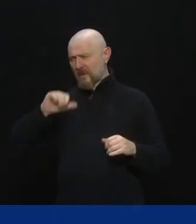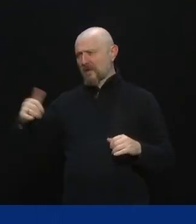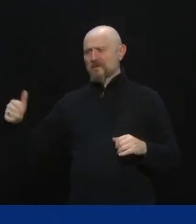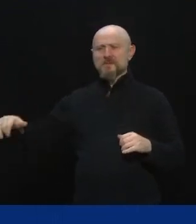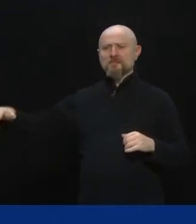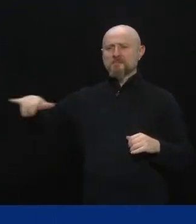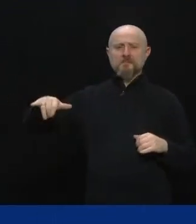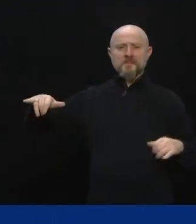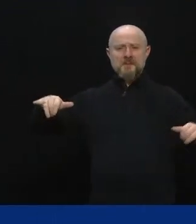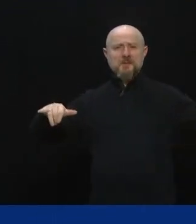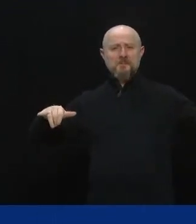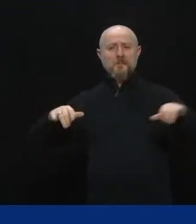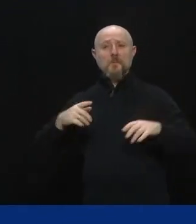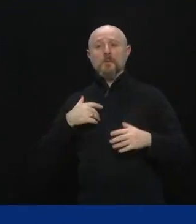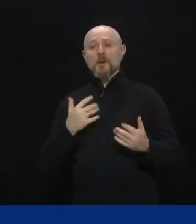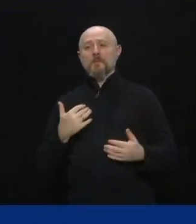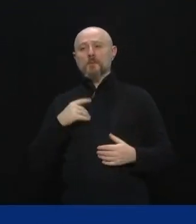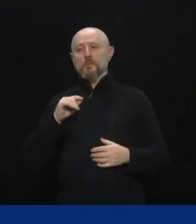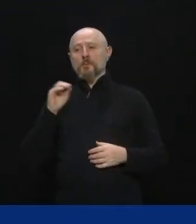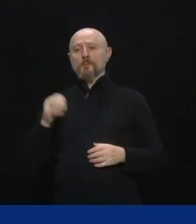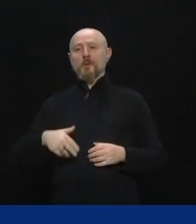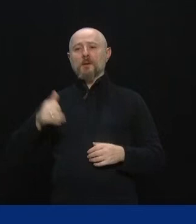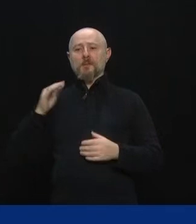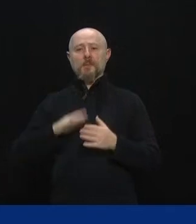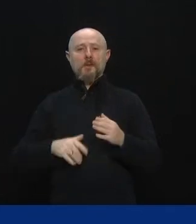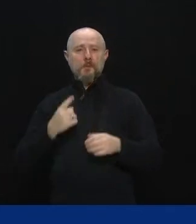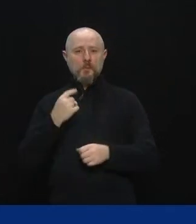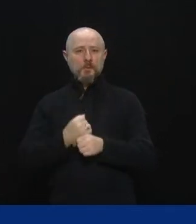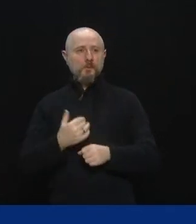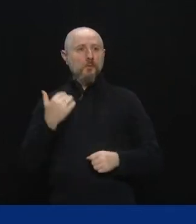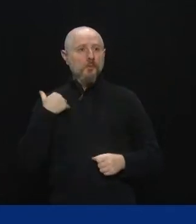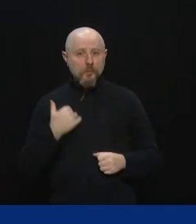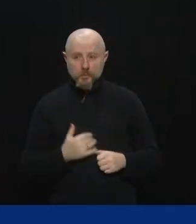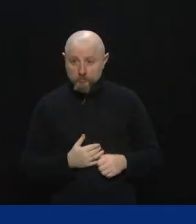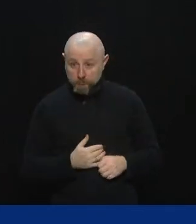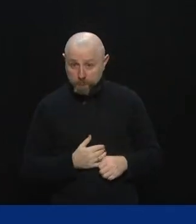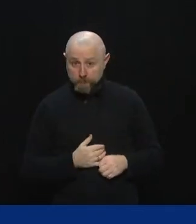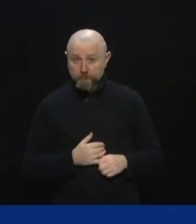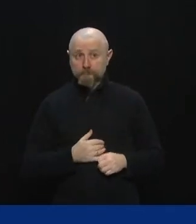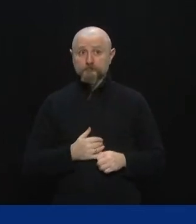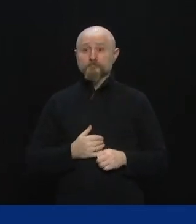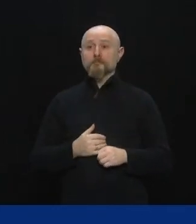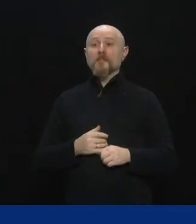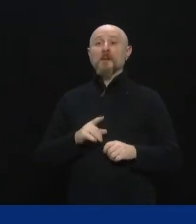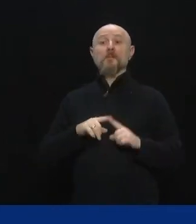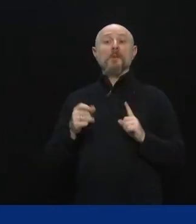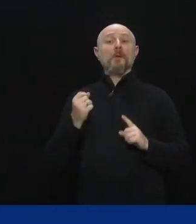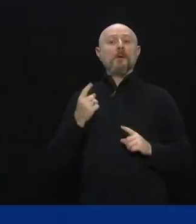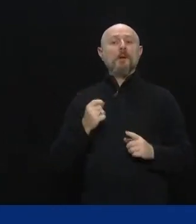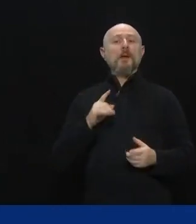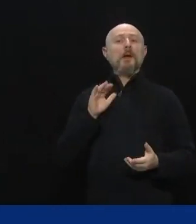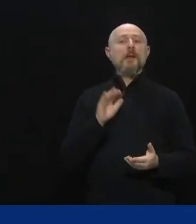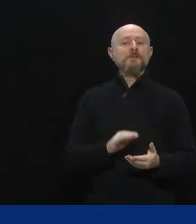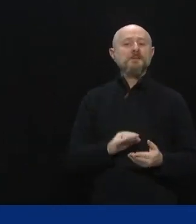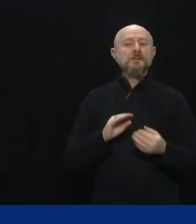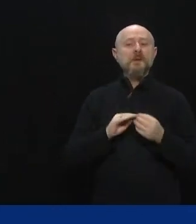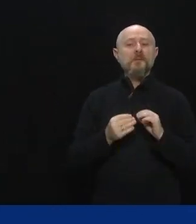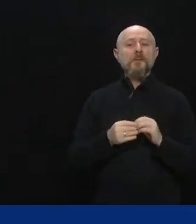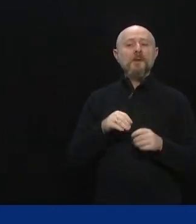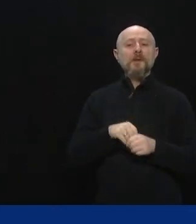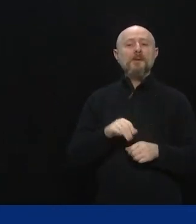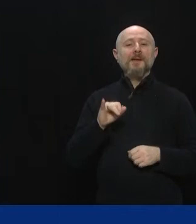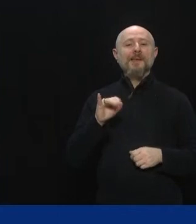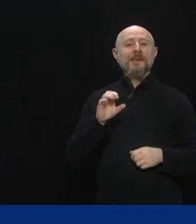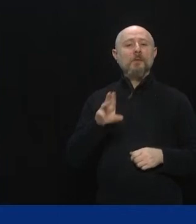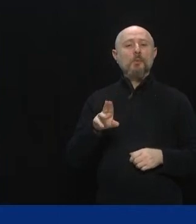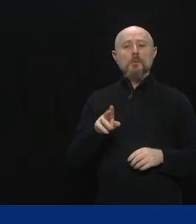were last year at this time, but much less in the way of cases in our ICUs and much less in the way of cases